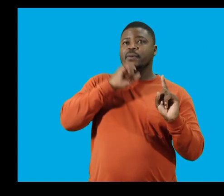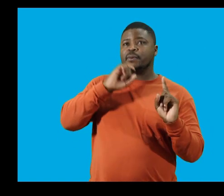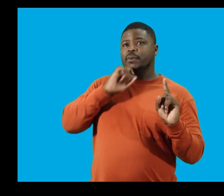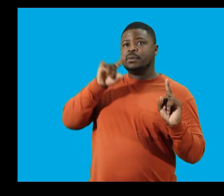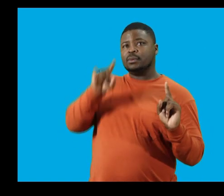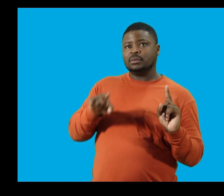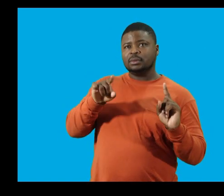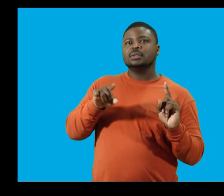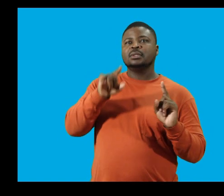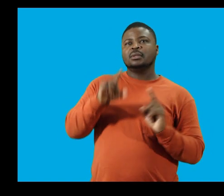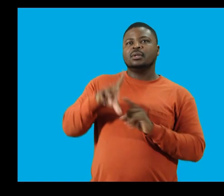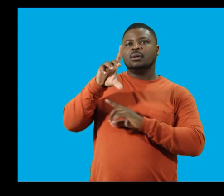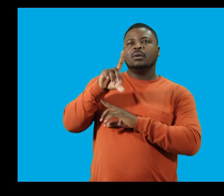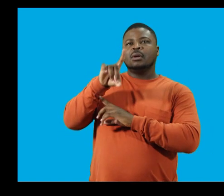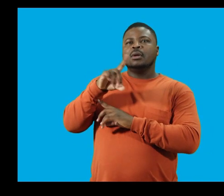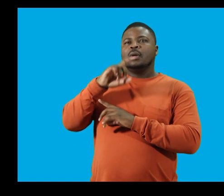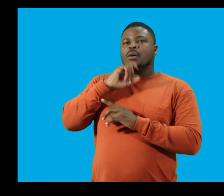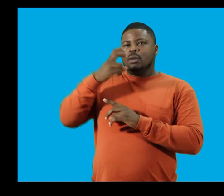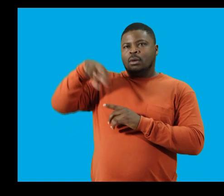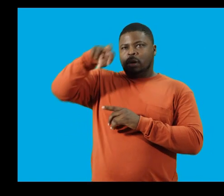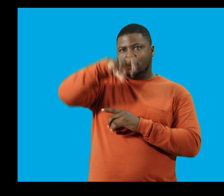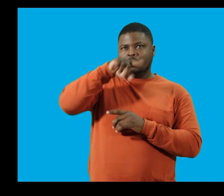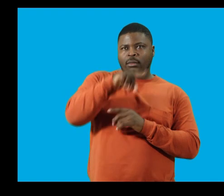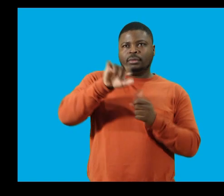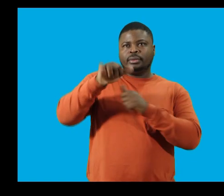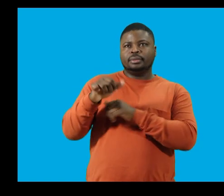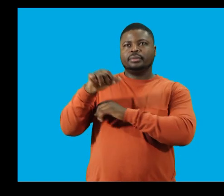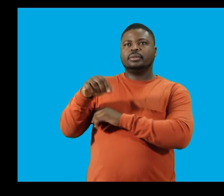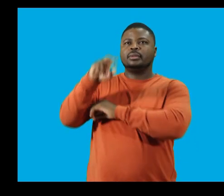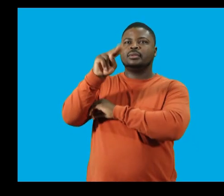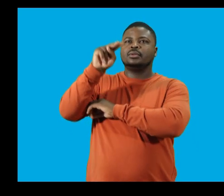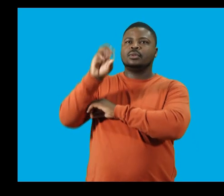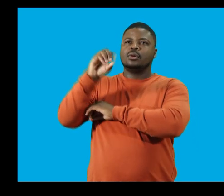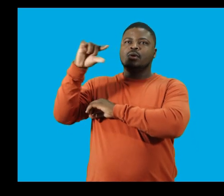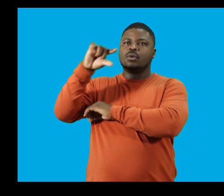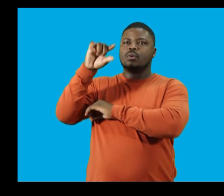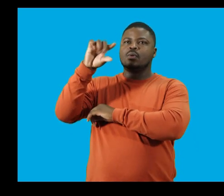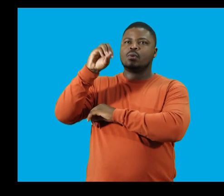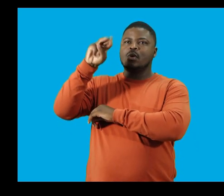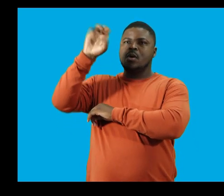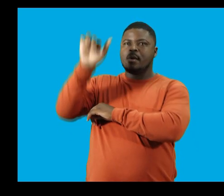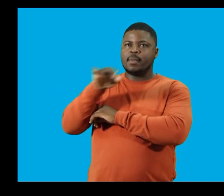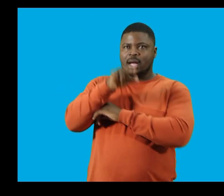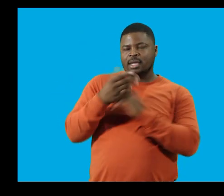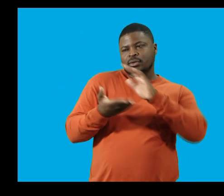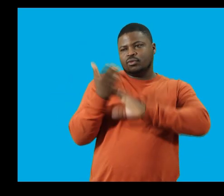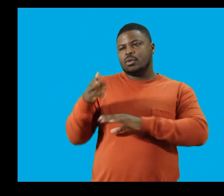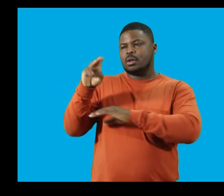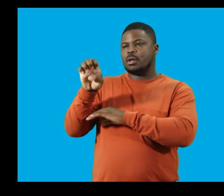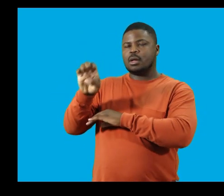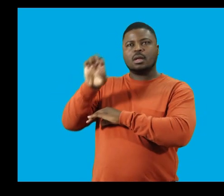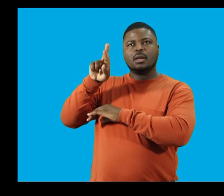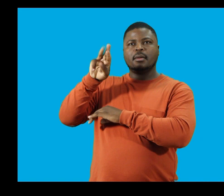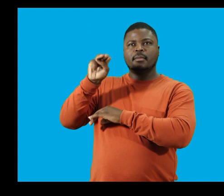travel from Ngoma to Ermelo to go to Mr. Rama's wedding. Give the